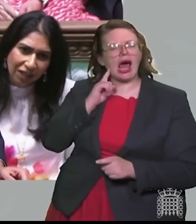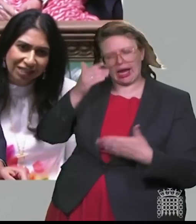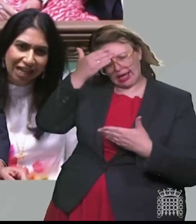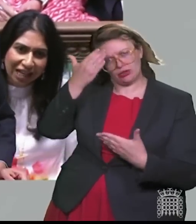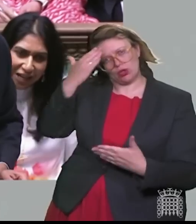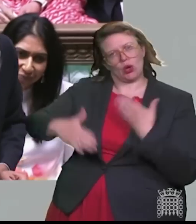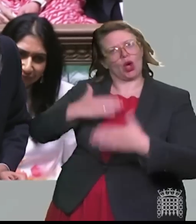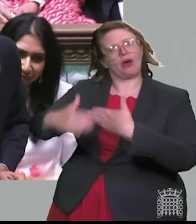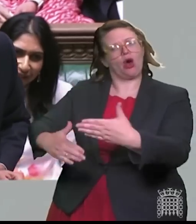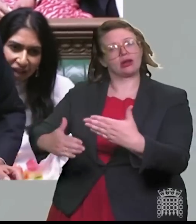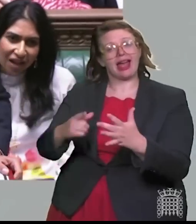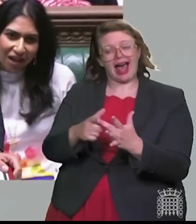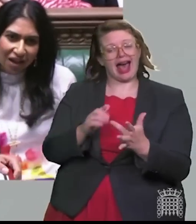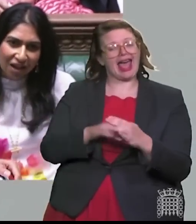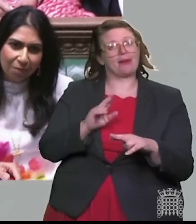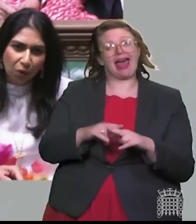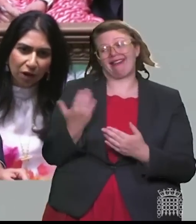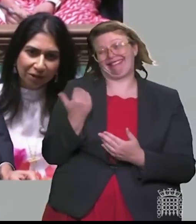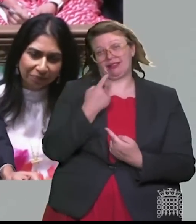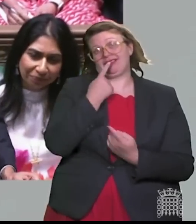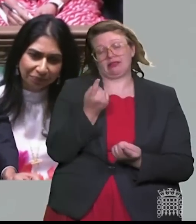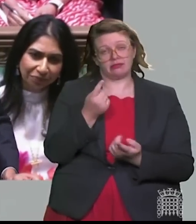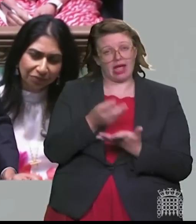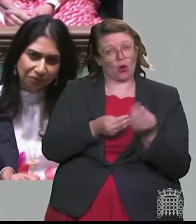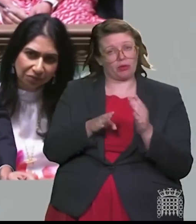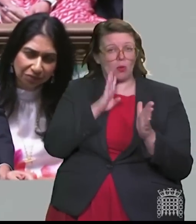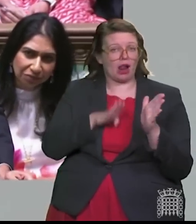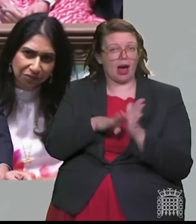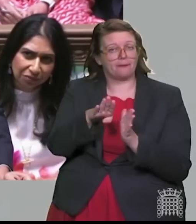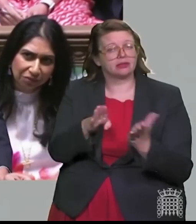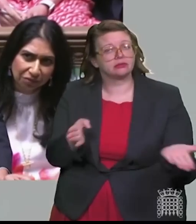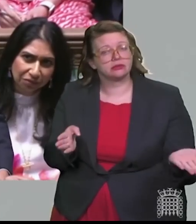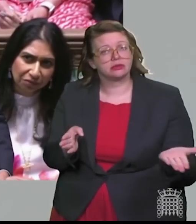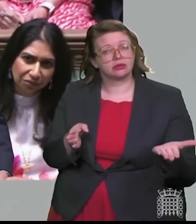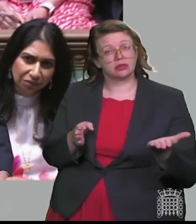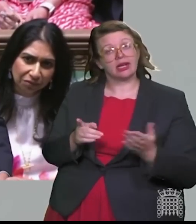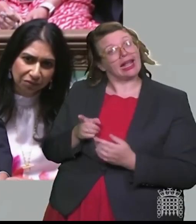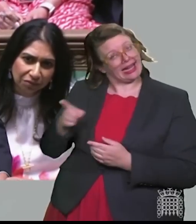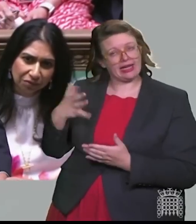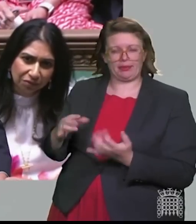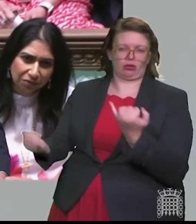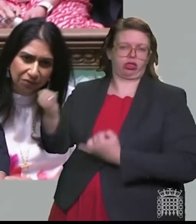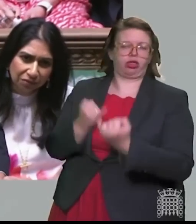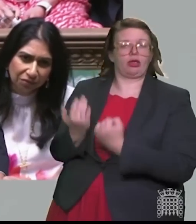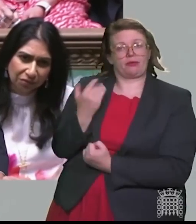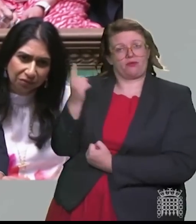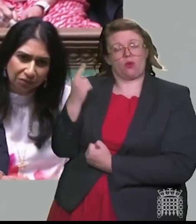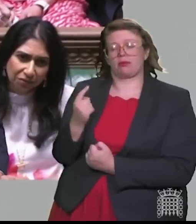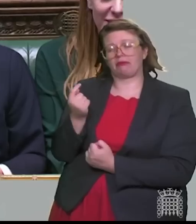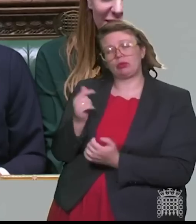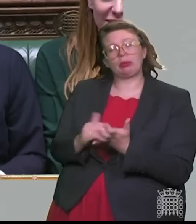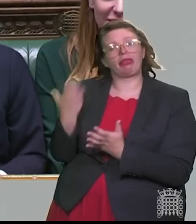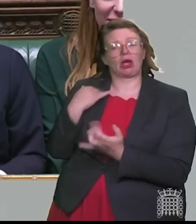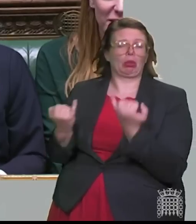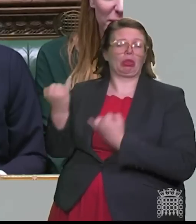as they've said, it's right here, Mr. Speaker. Our forecasts, which he was very keen to point out just a few months